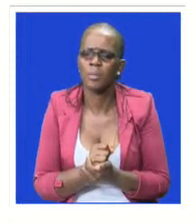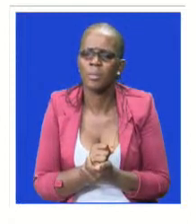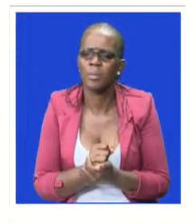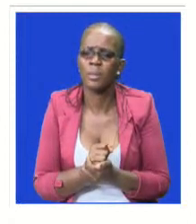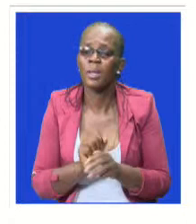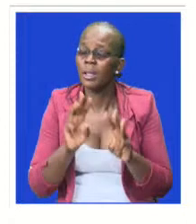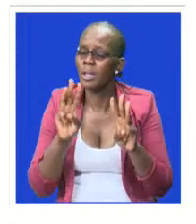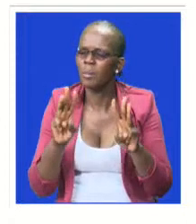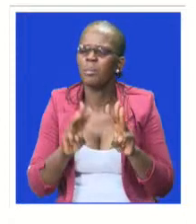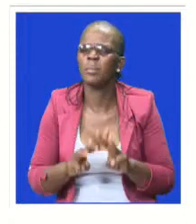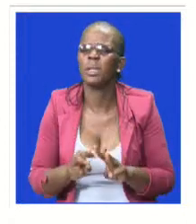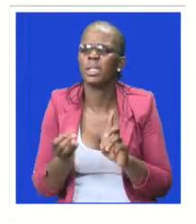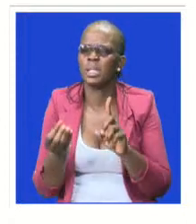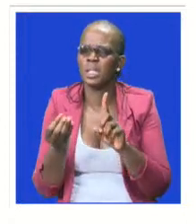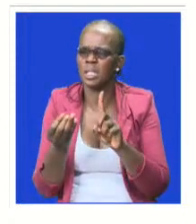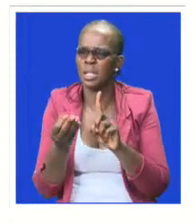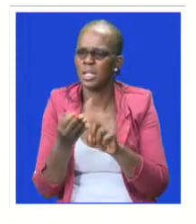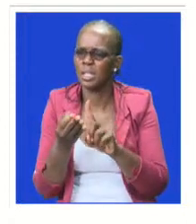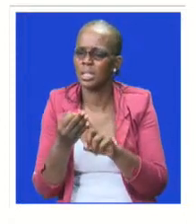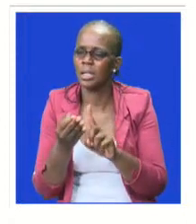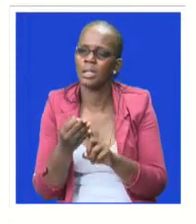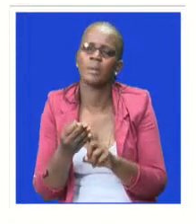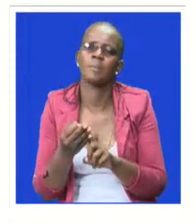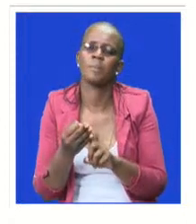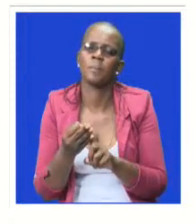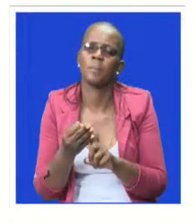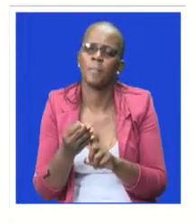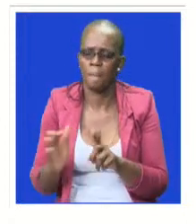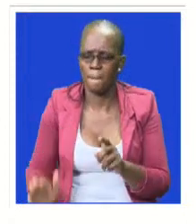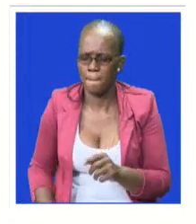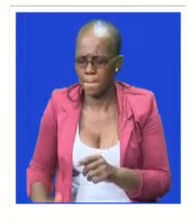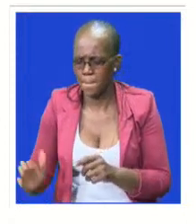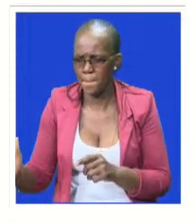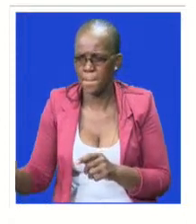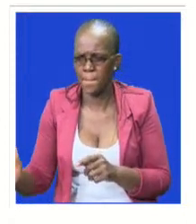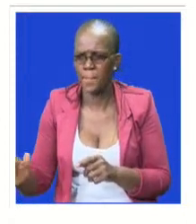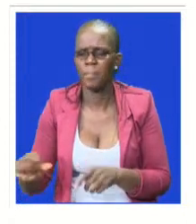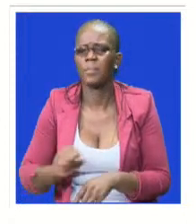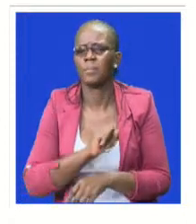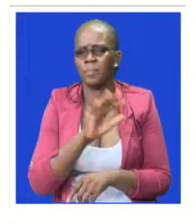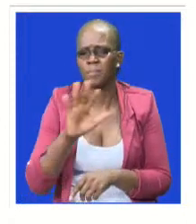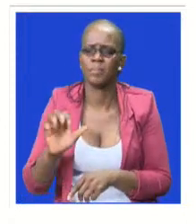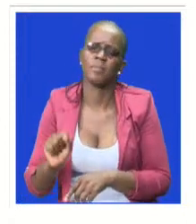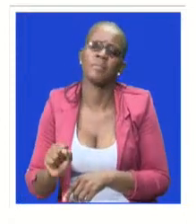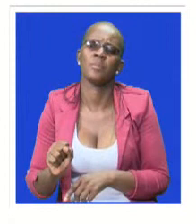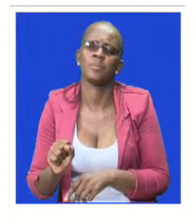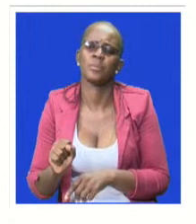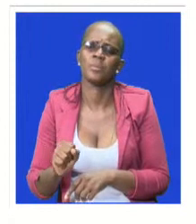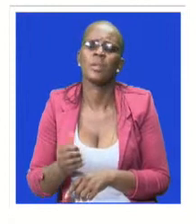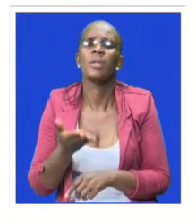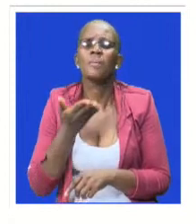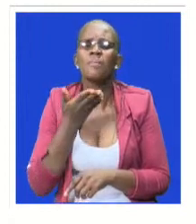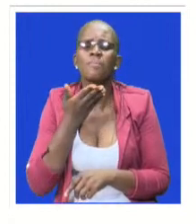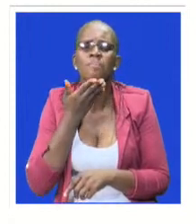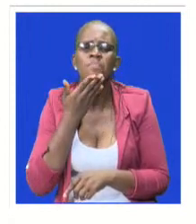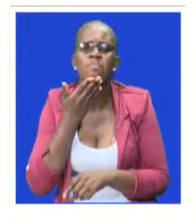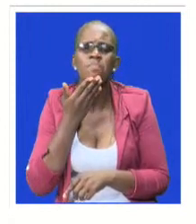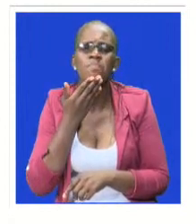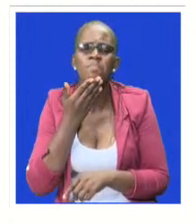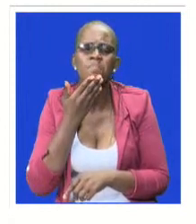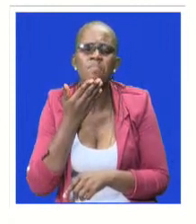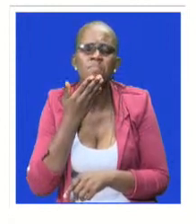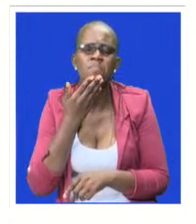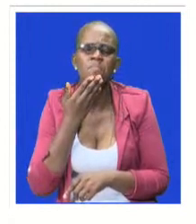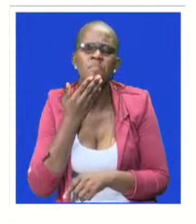in the southern hemisphere. They lived a nomadic life. What do we mean when we are saying they are living a nomadic